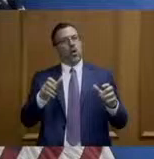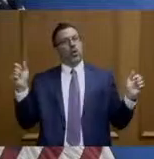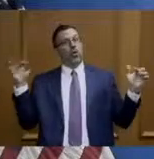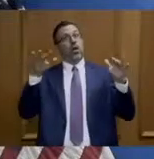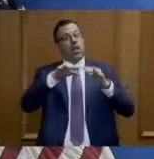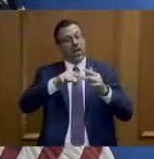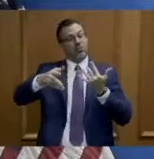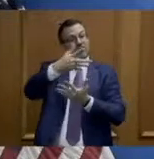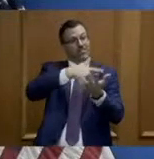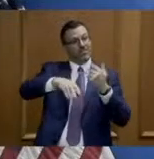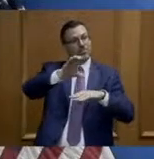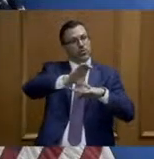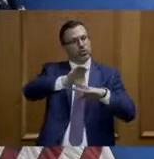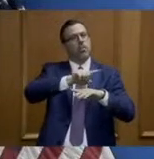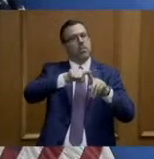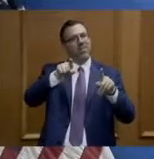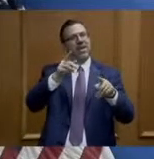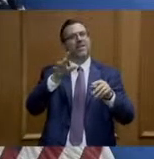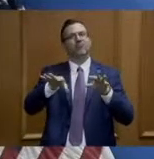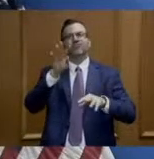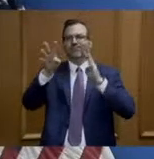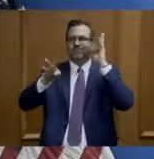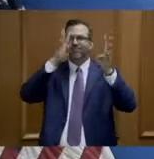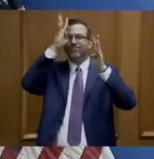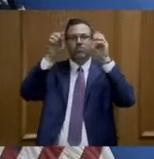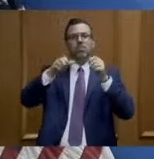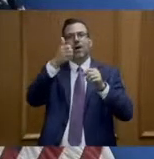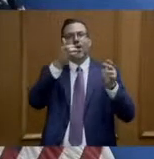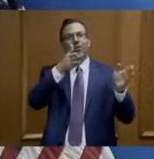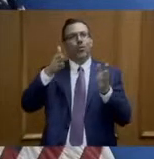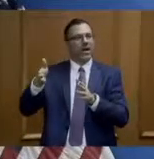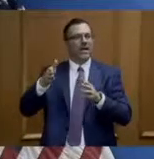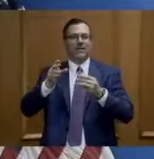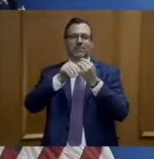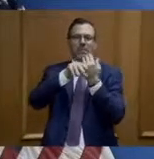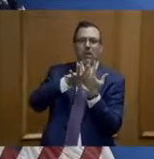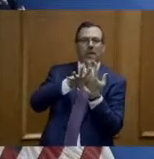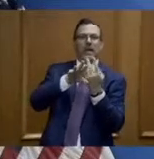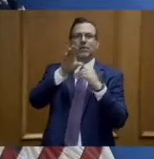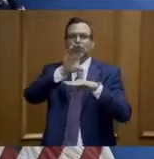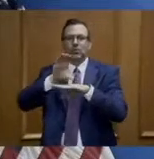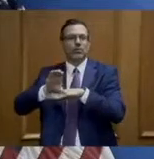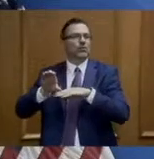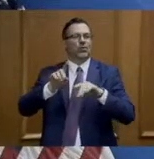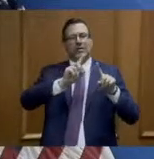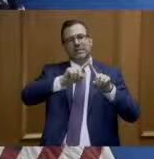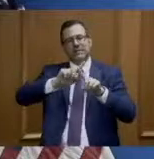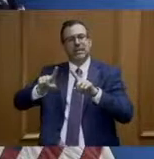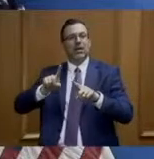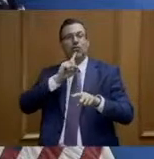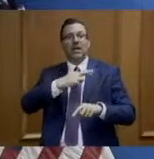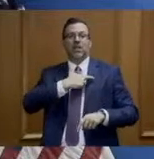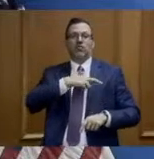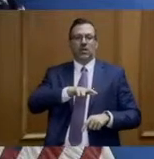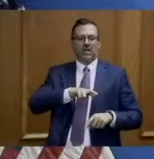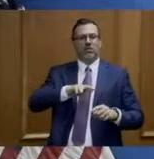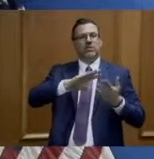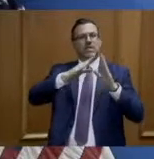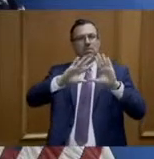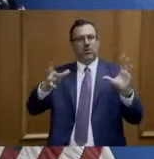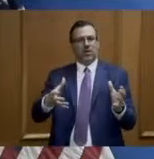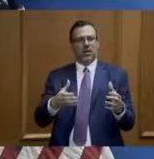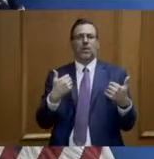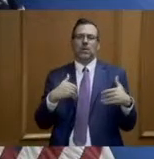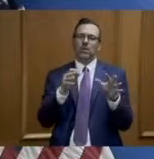their congregations and with the people that they are in connection with. The faith community is incredibly